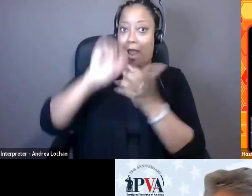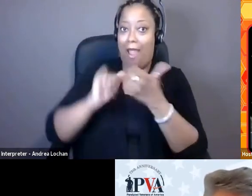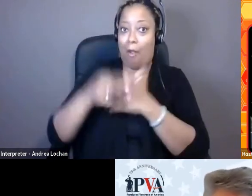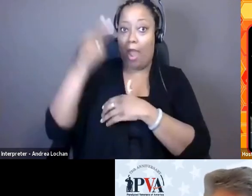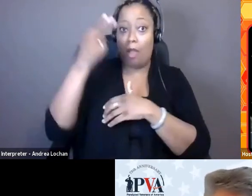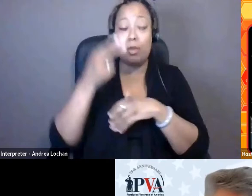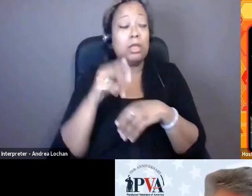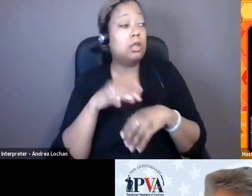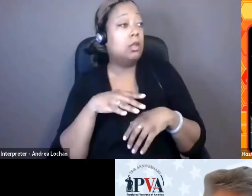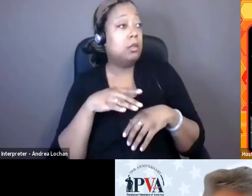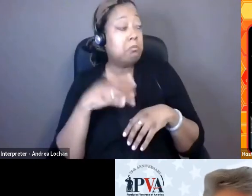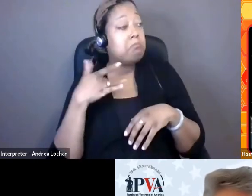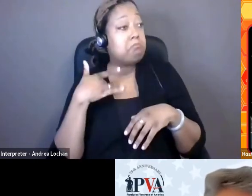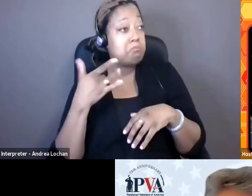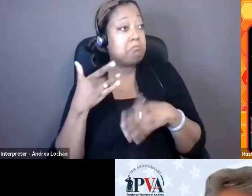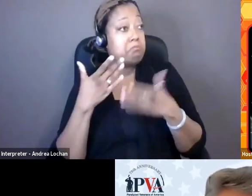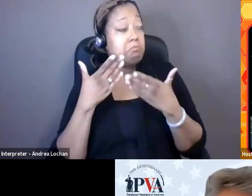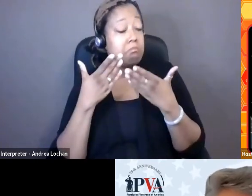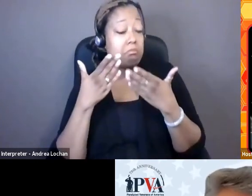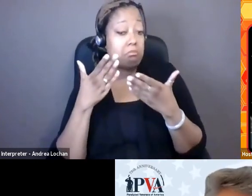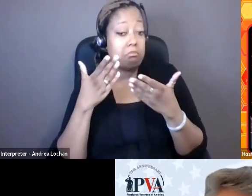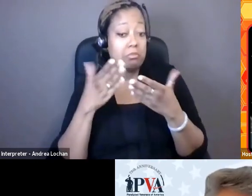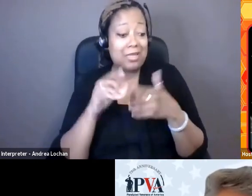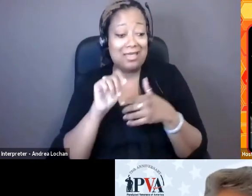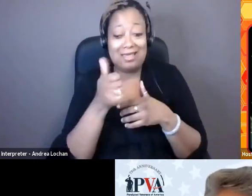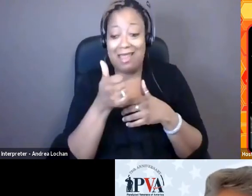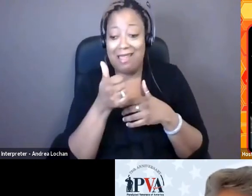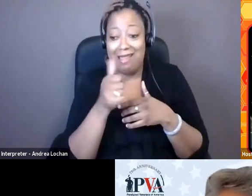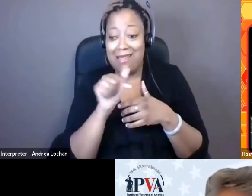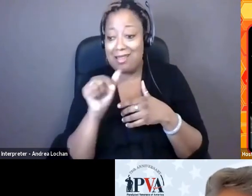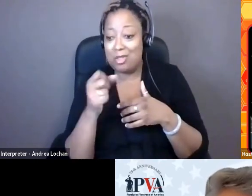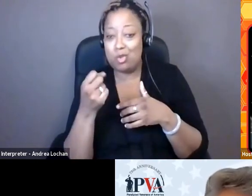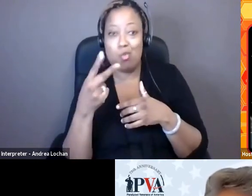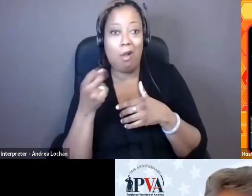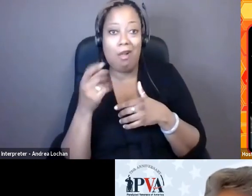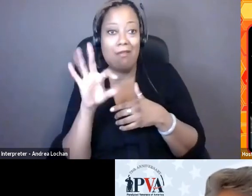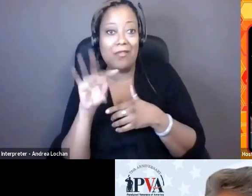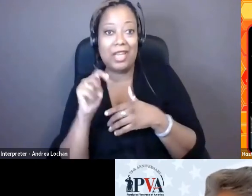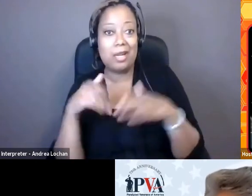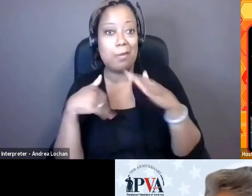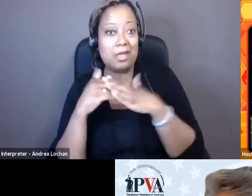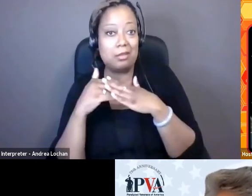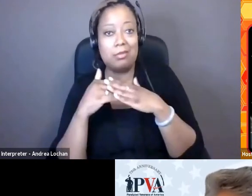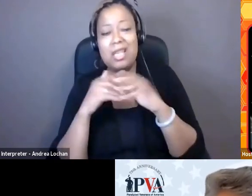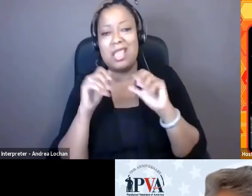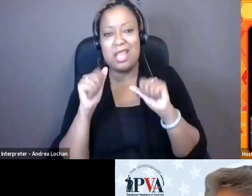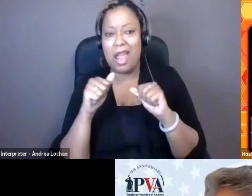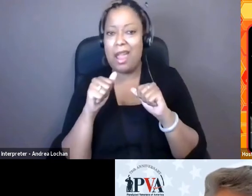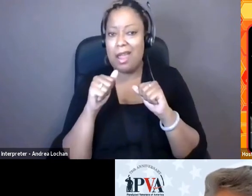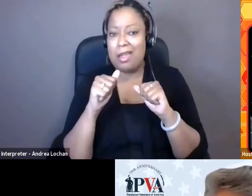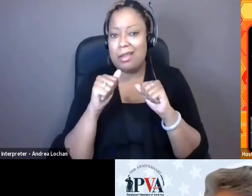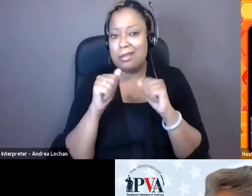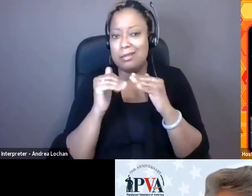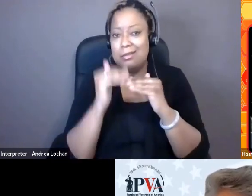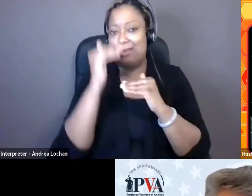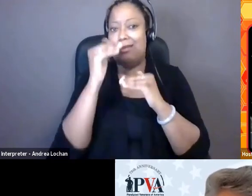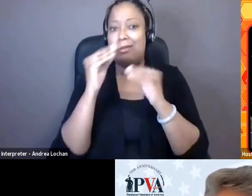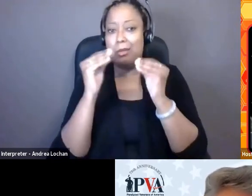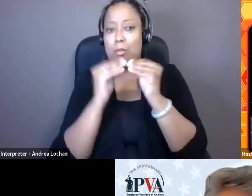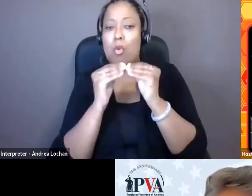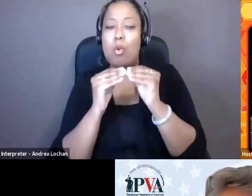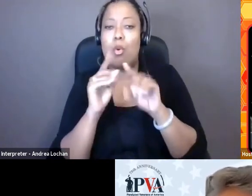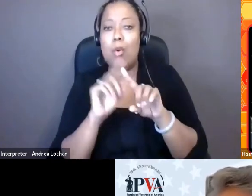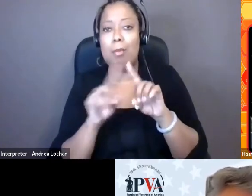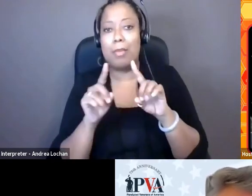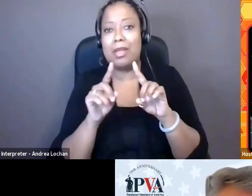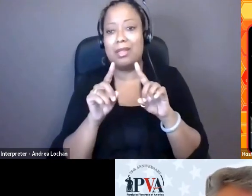vertical platform lift, generally, we're talking about 10 to 12 feet as a maximum limit. I'm sure they can be extended beyond that, but you're probably getting